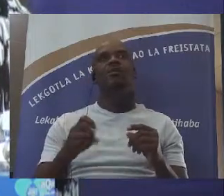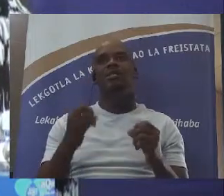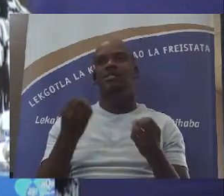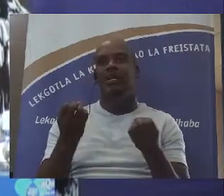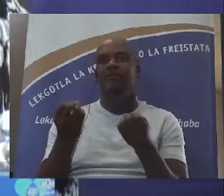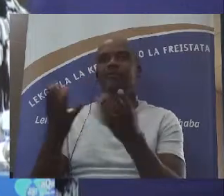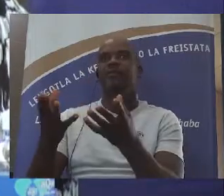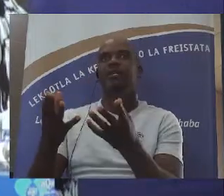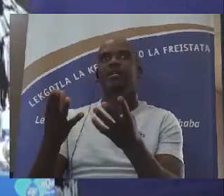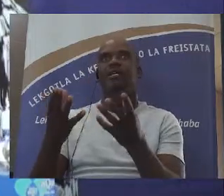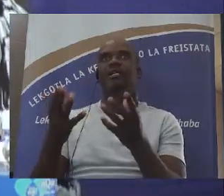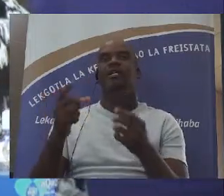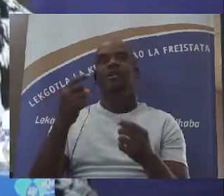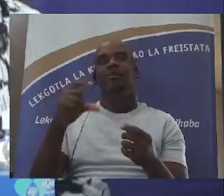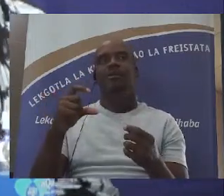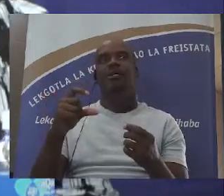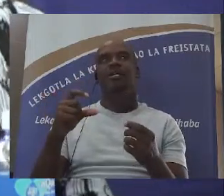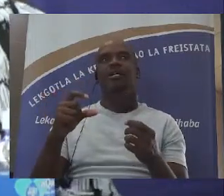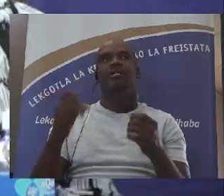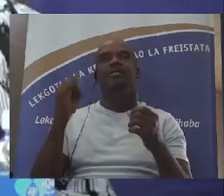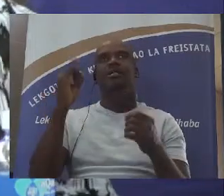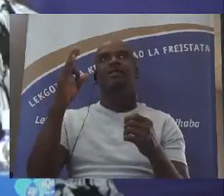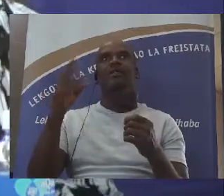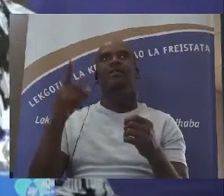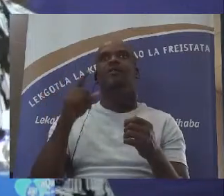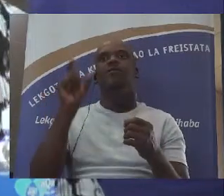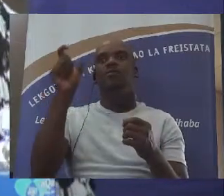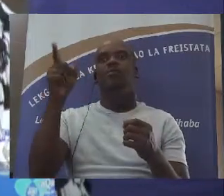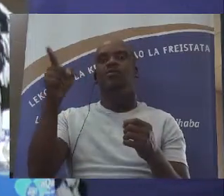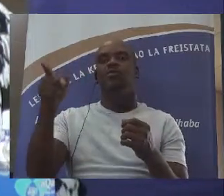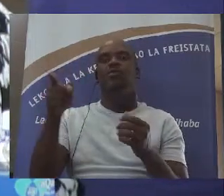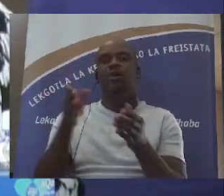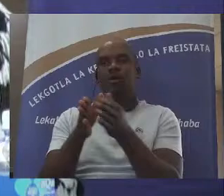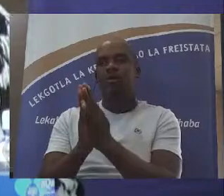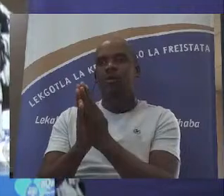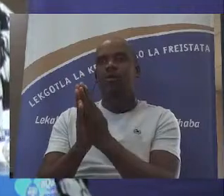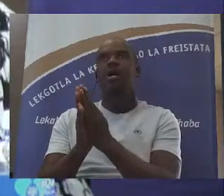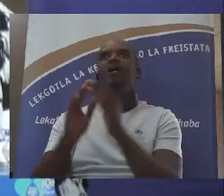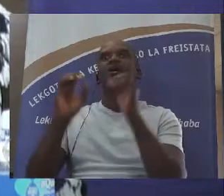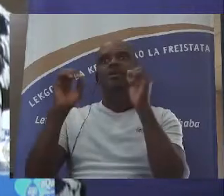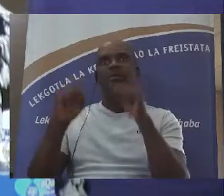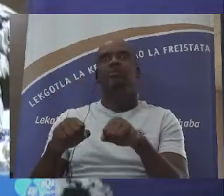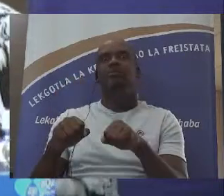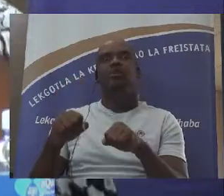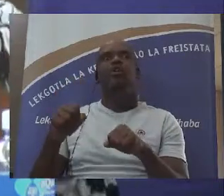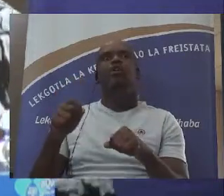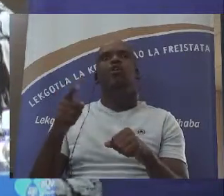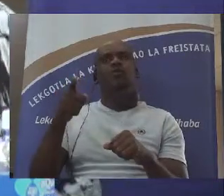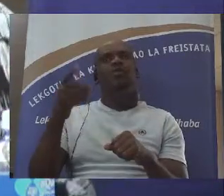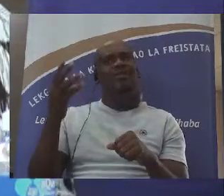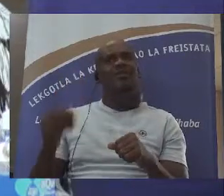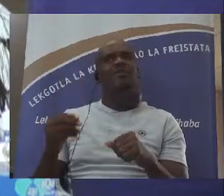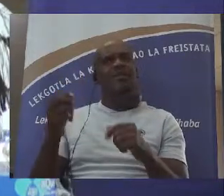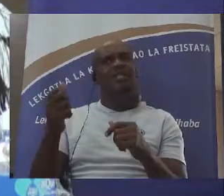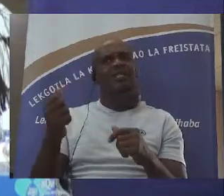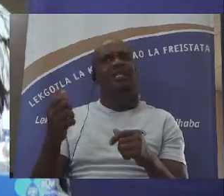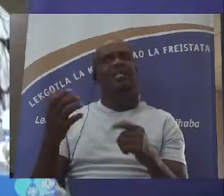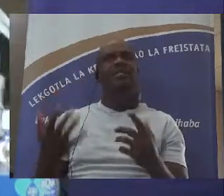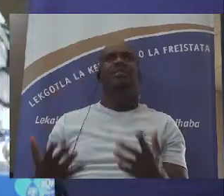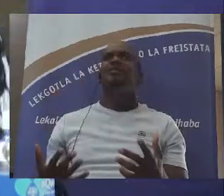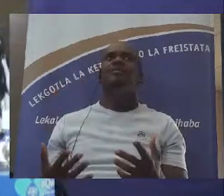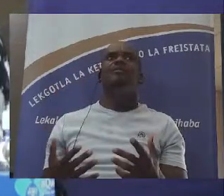the applicant has access to financial resources. You must have money, you must have financial guarantee.